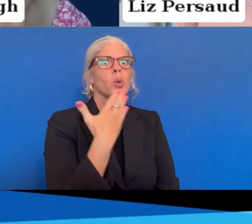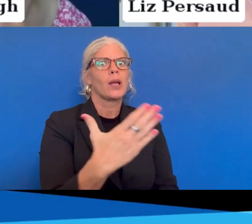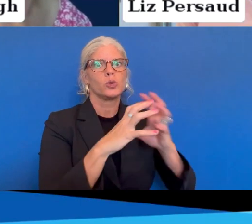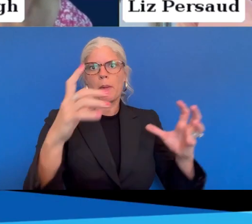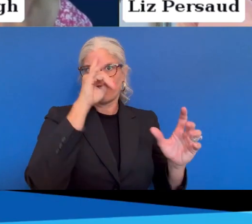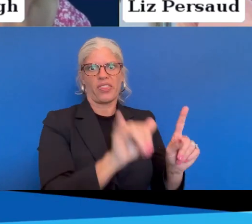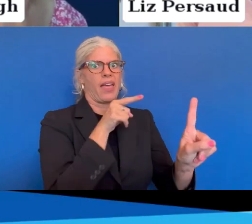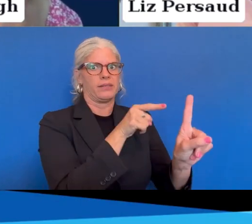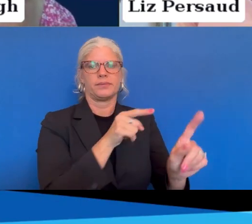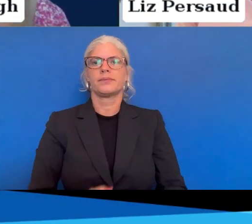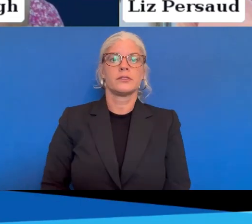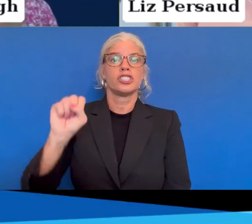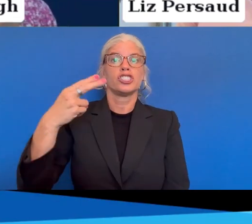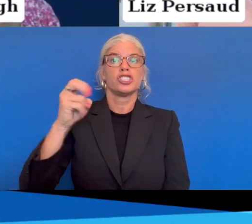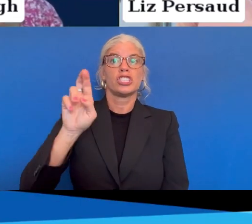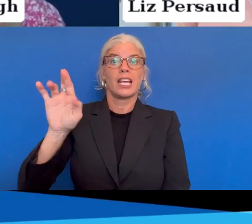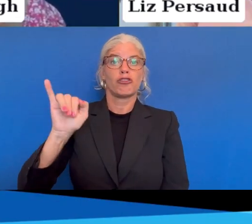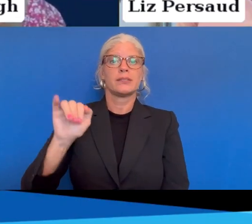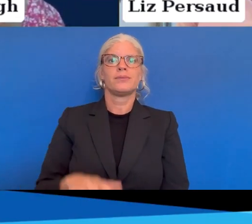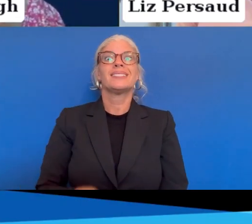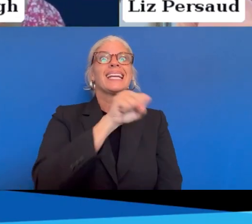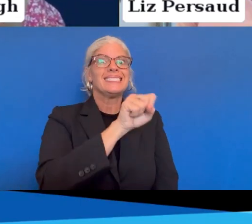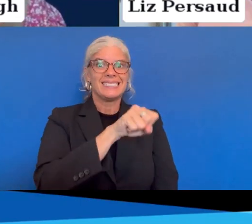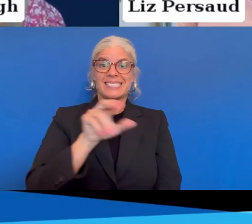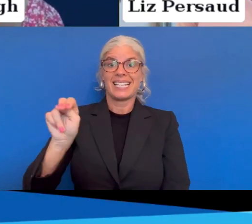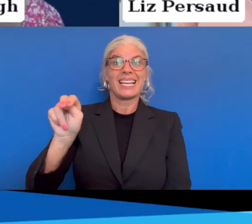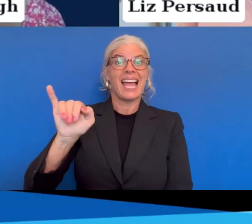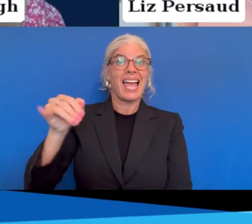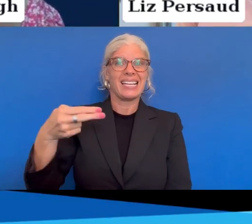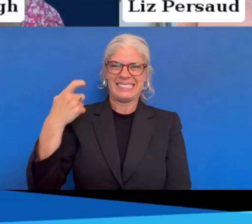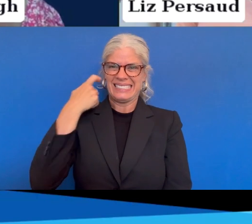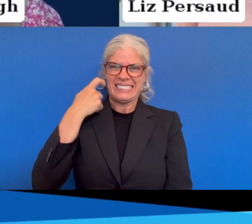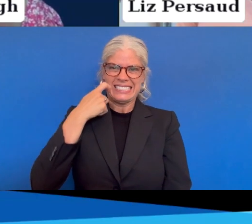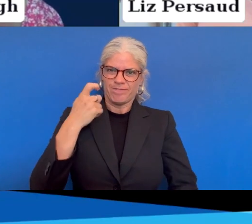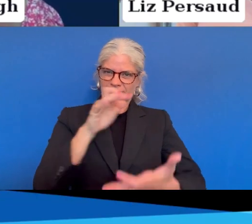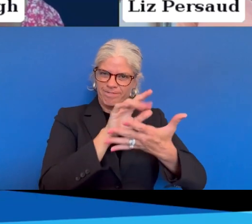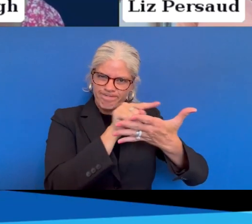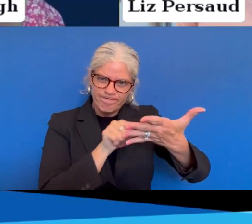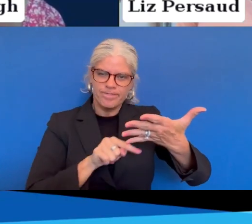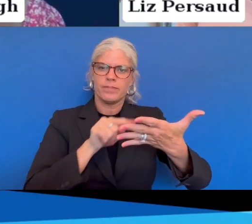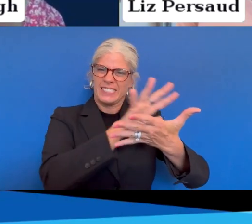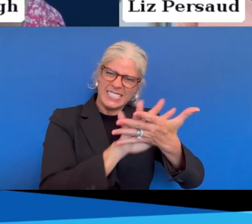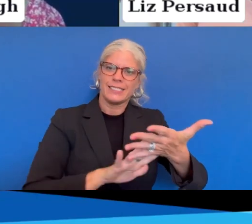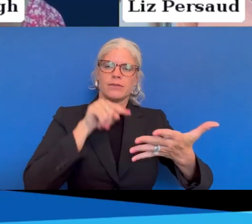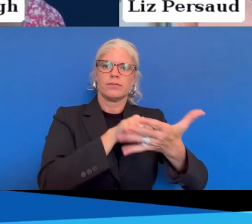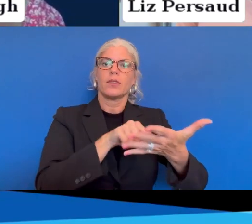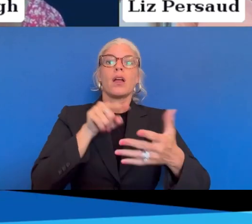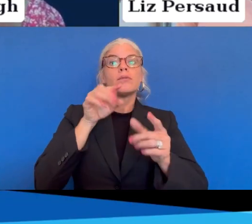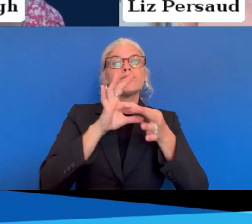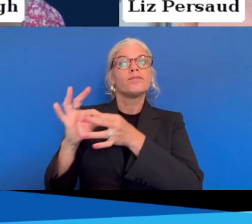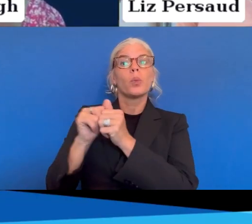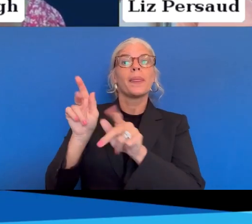Thank you so much for that. Yeah, the NIH recently designated those with disabilities as